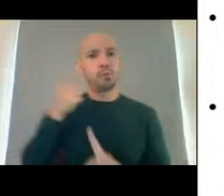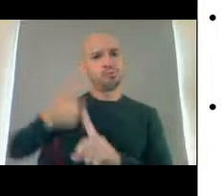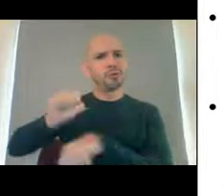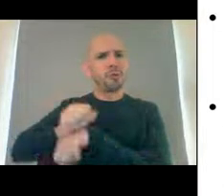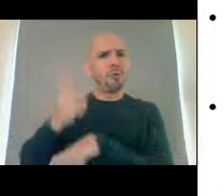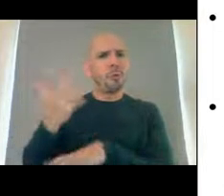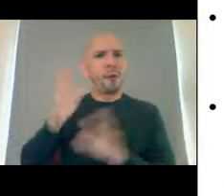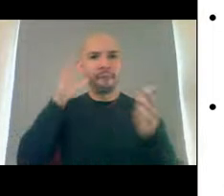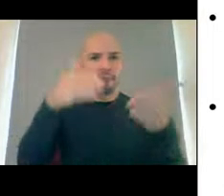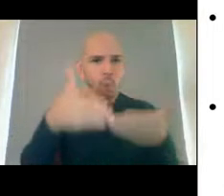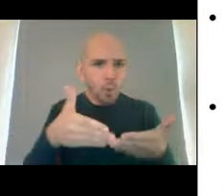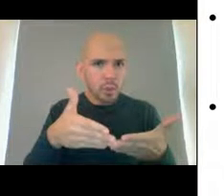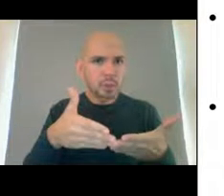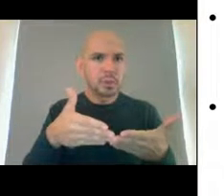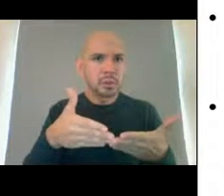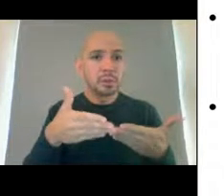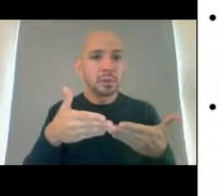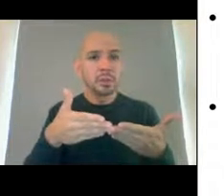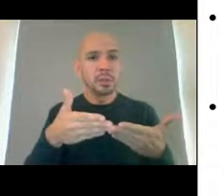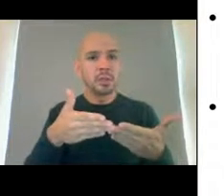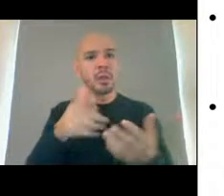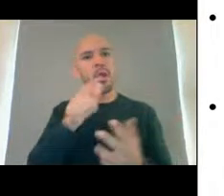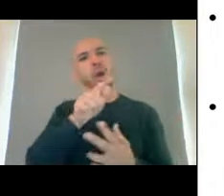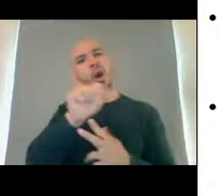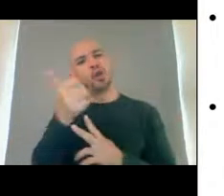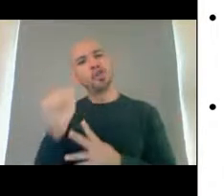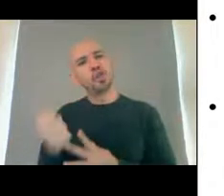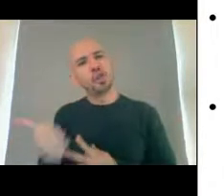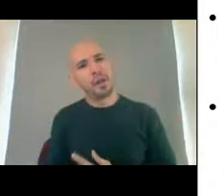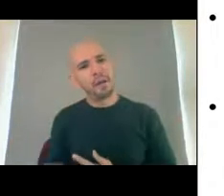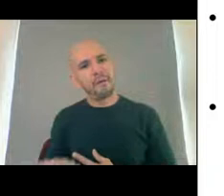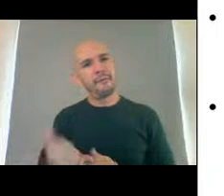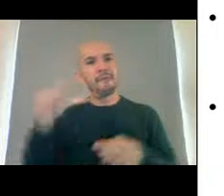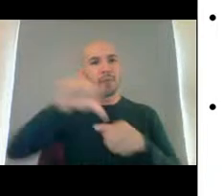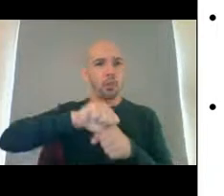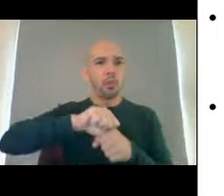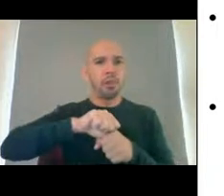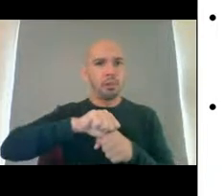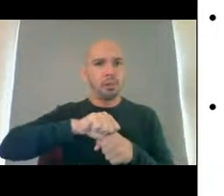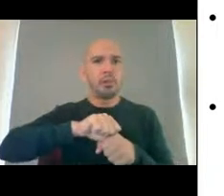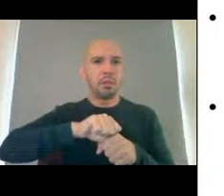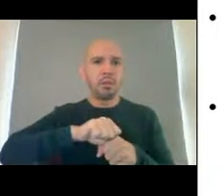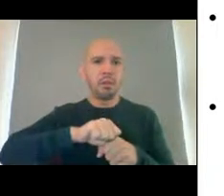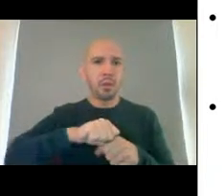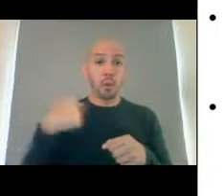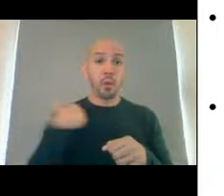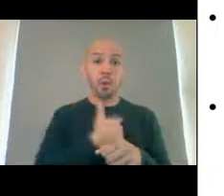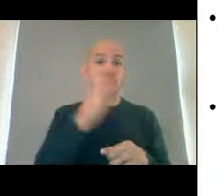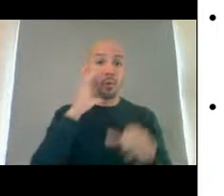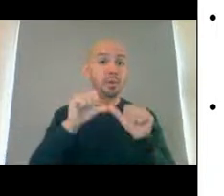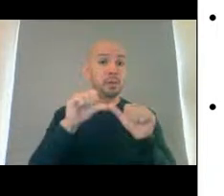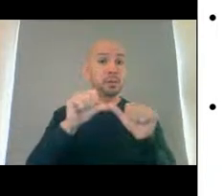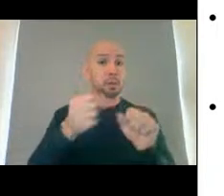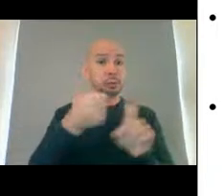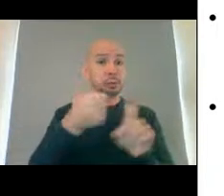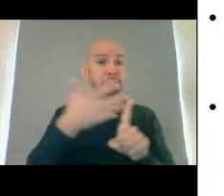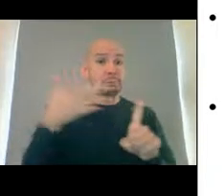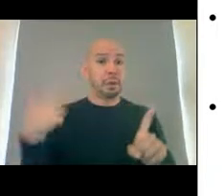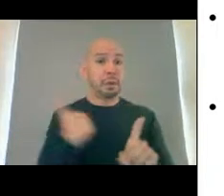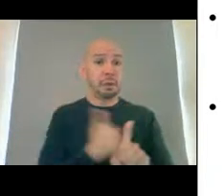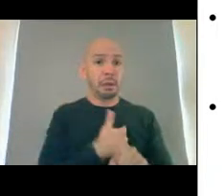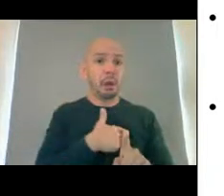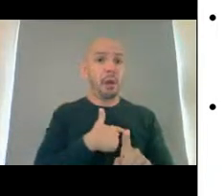on um alternative uh fuel in particular so we continue to expand our capabilities in that area